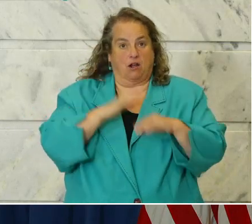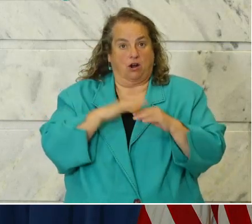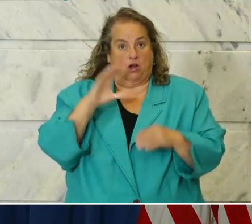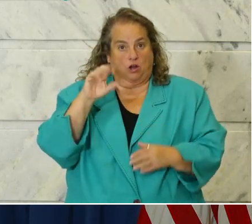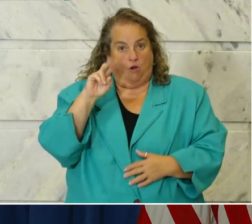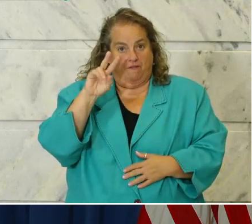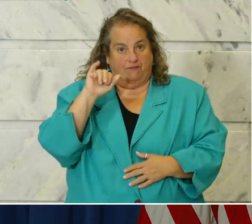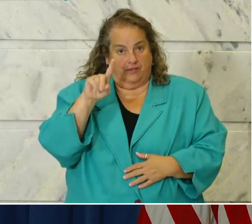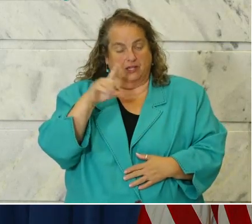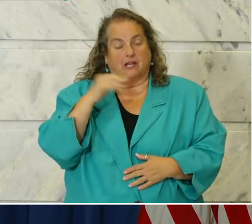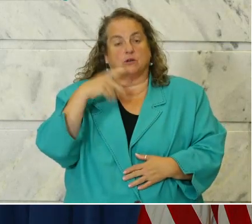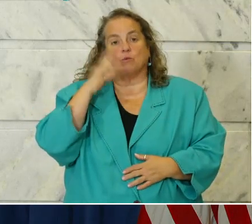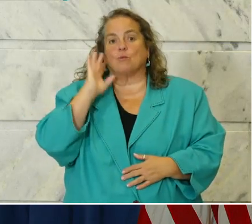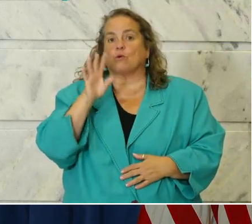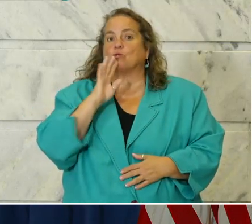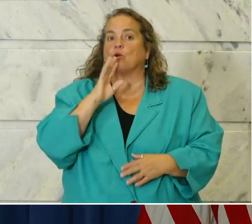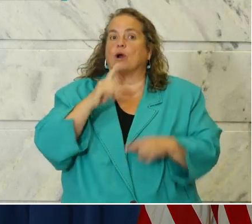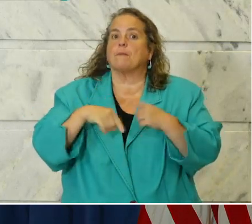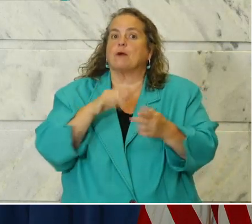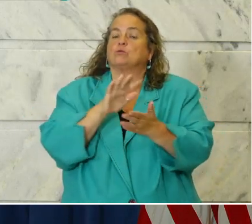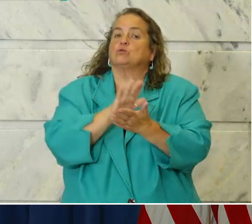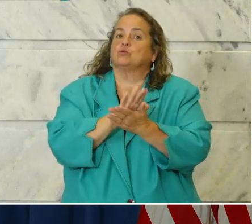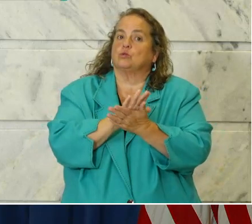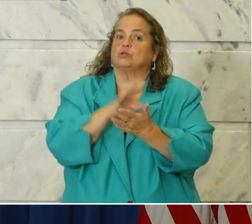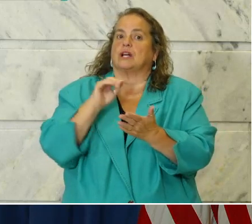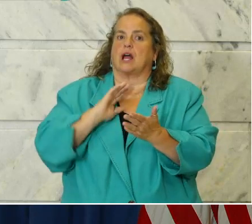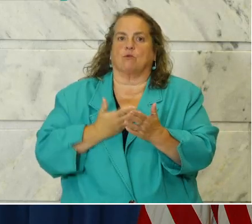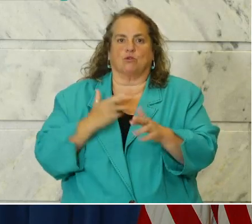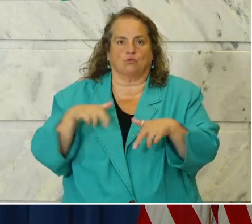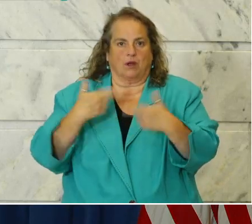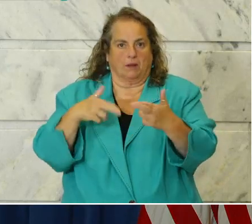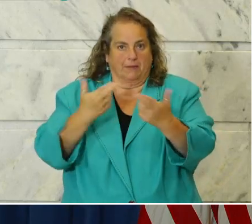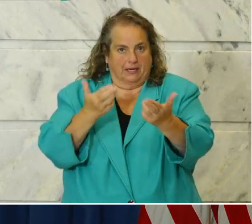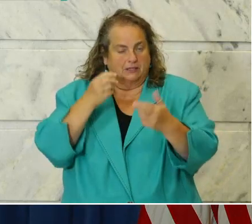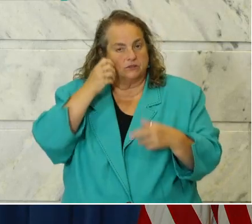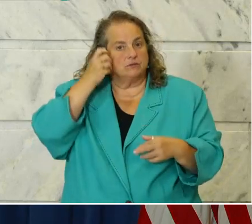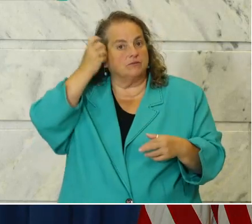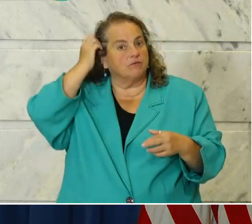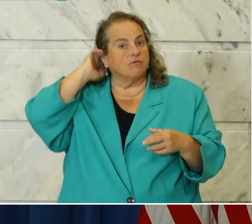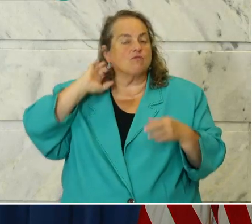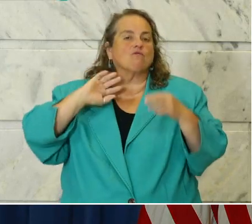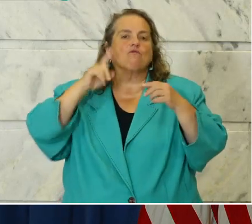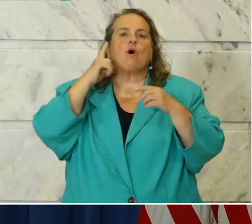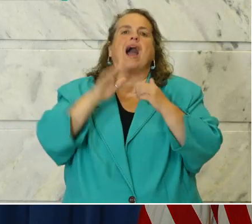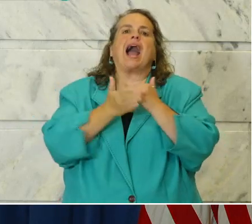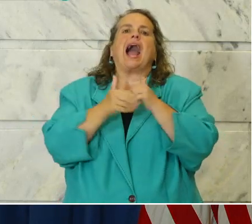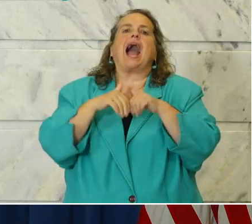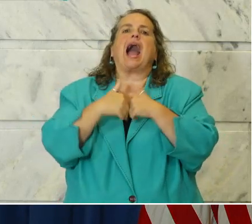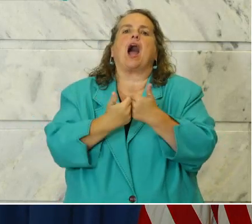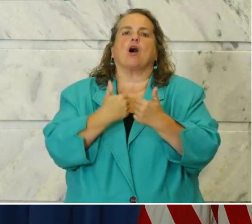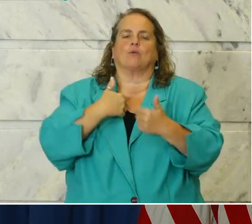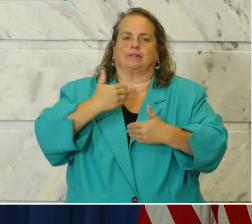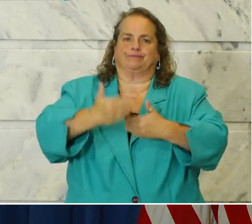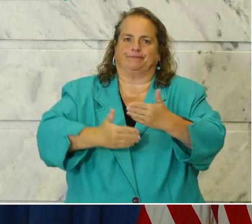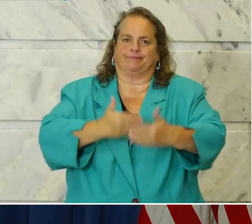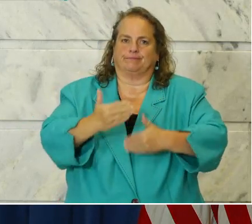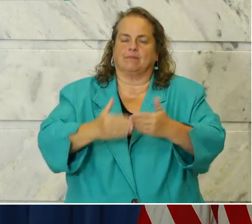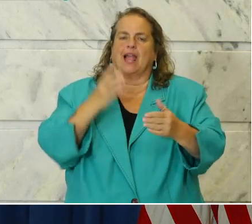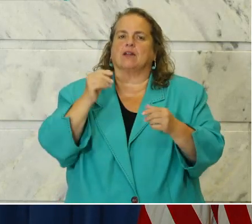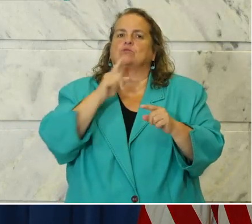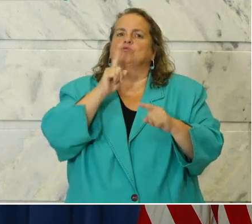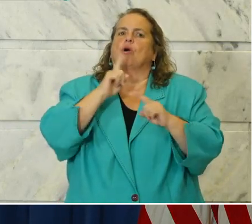going to talk about schools and our recommendation for how we move forward. Talk